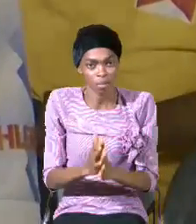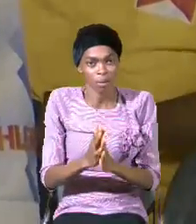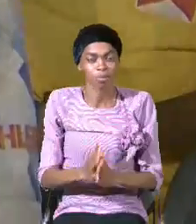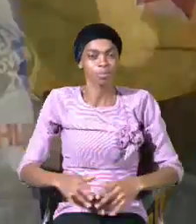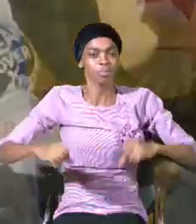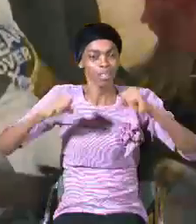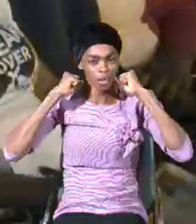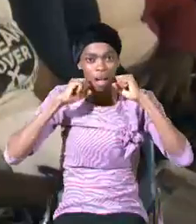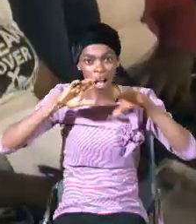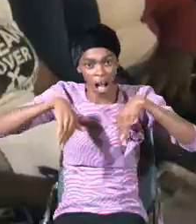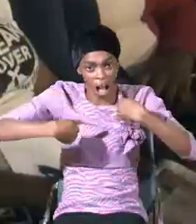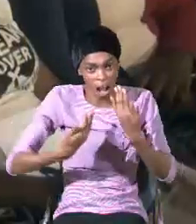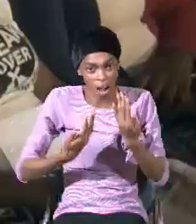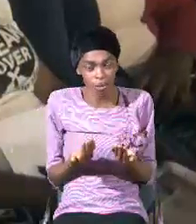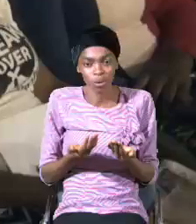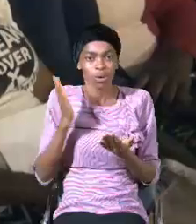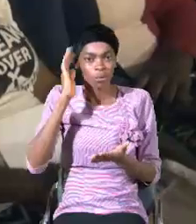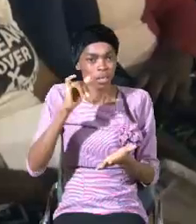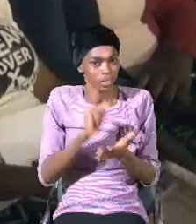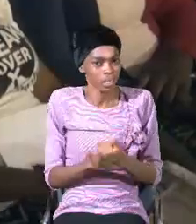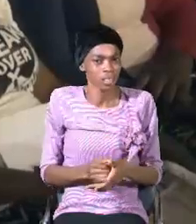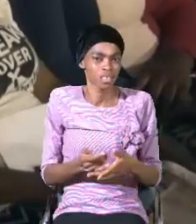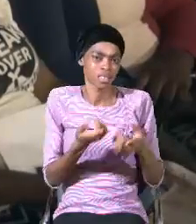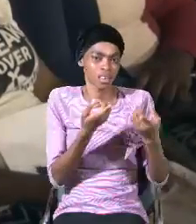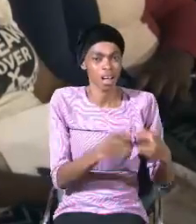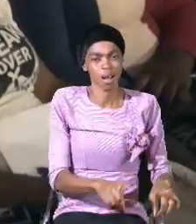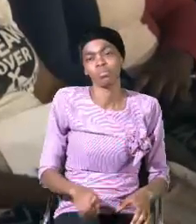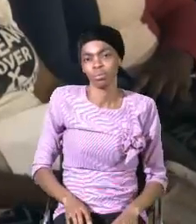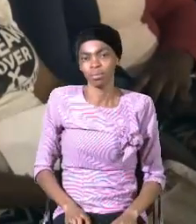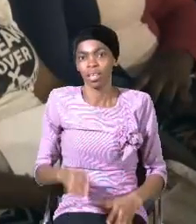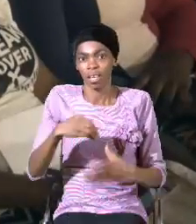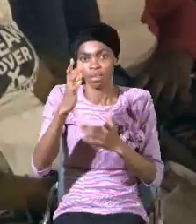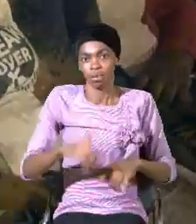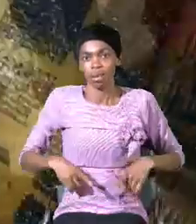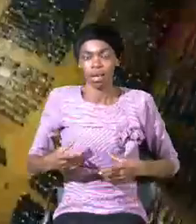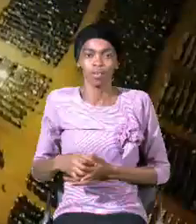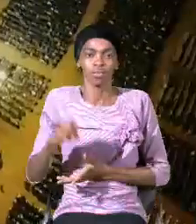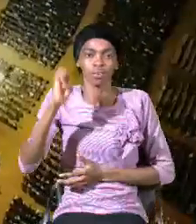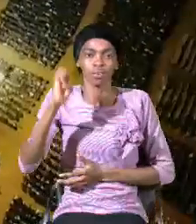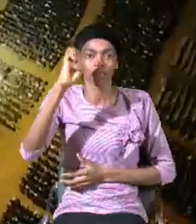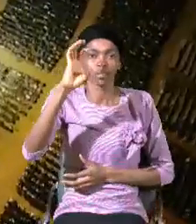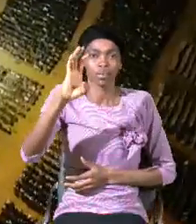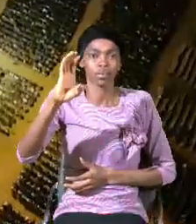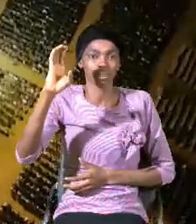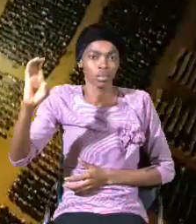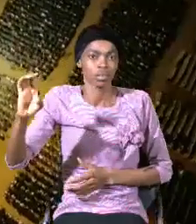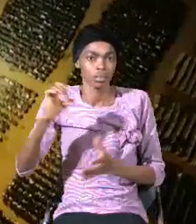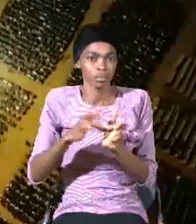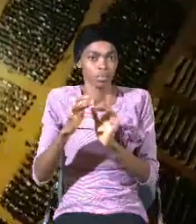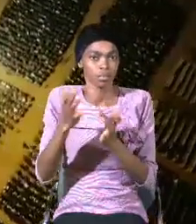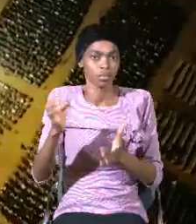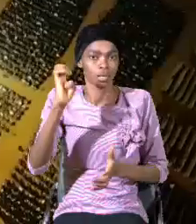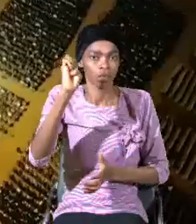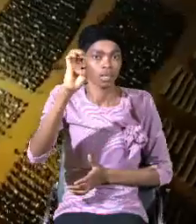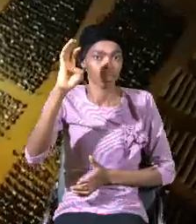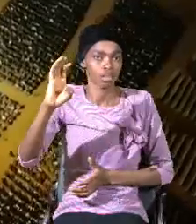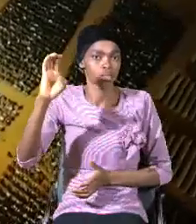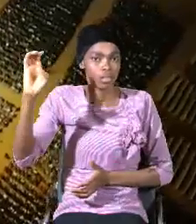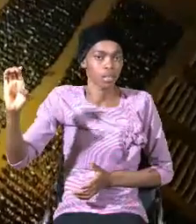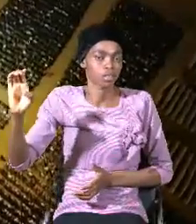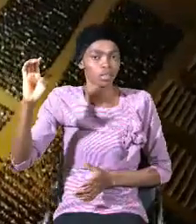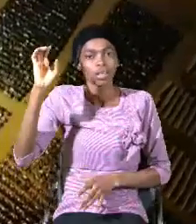How will that happen in your life? Ecclesiastes chapter 9, verse 10.